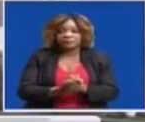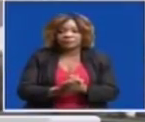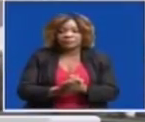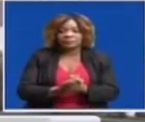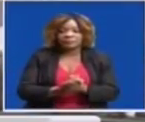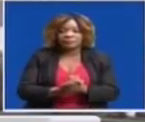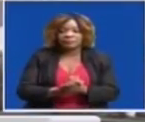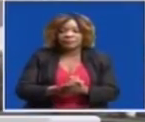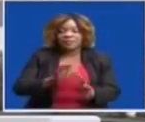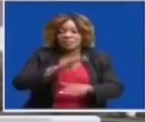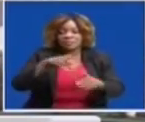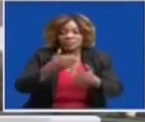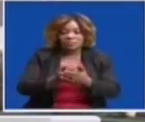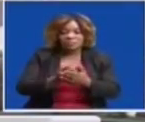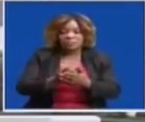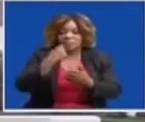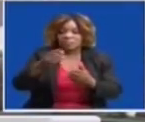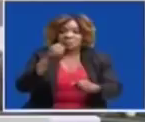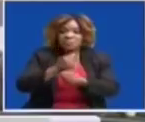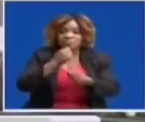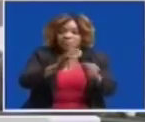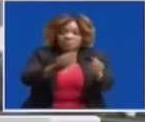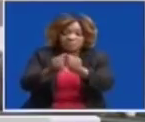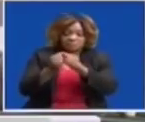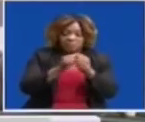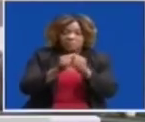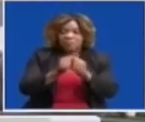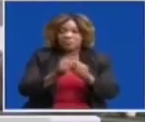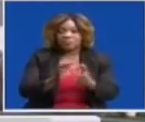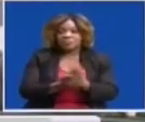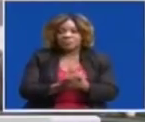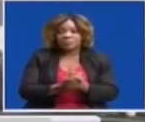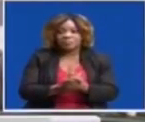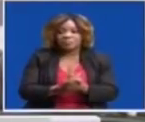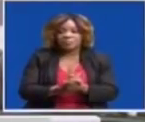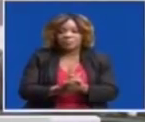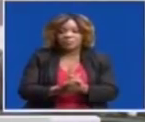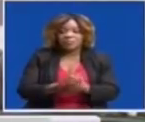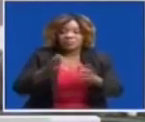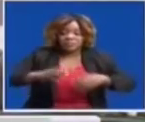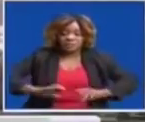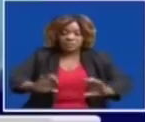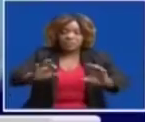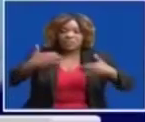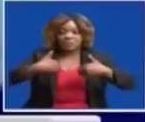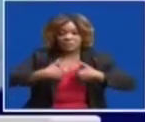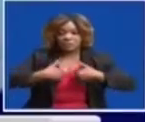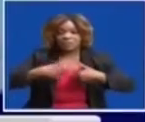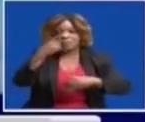us. But we must live under one motto, one Zambia, one nation.